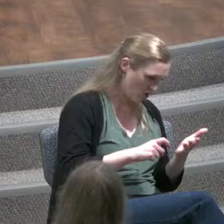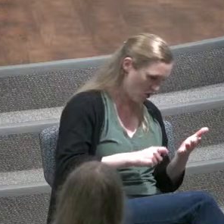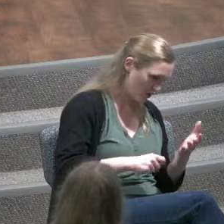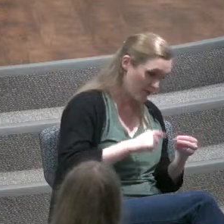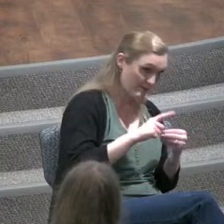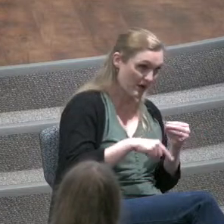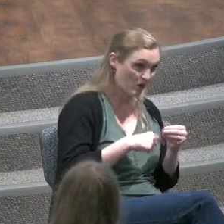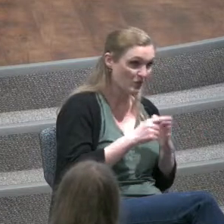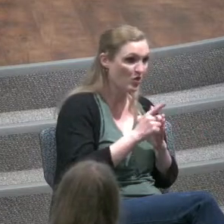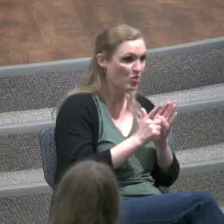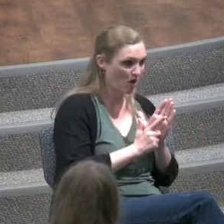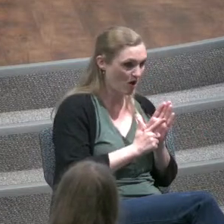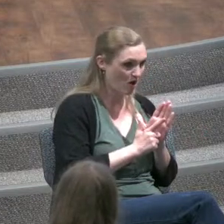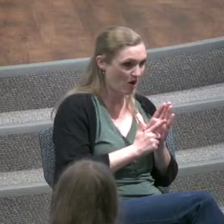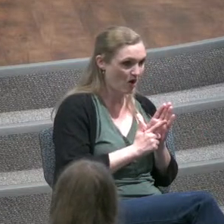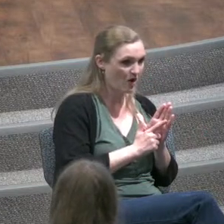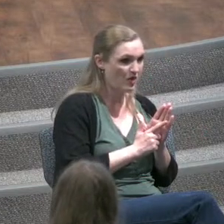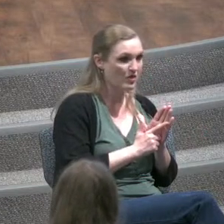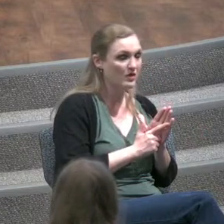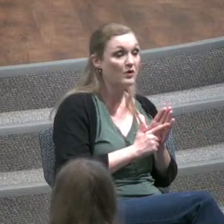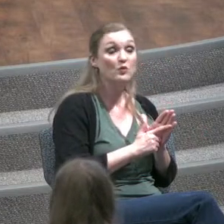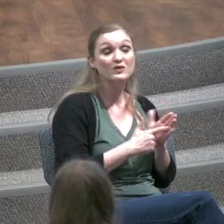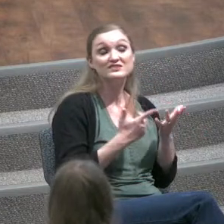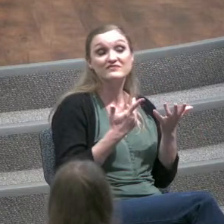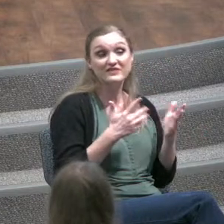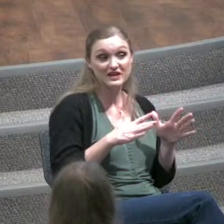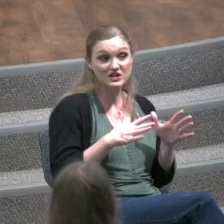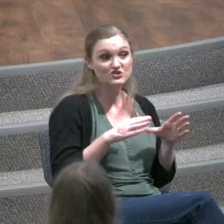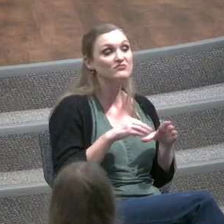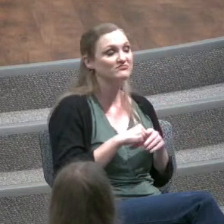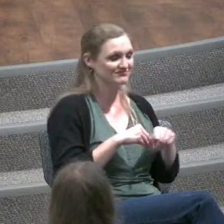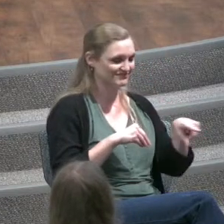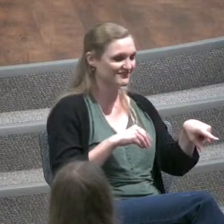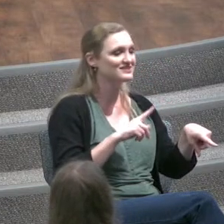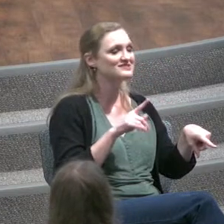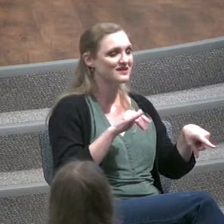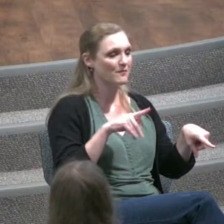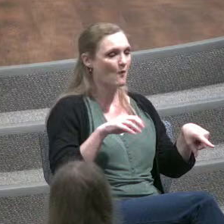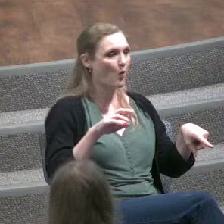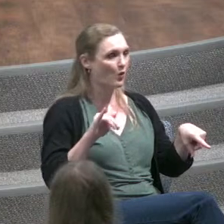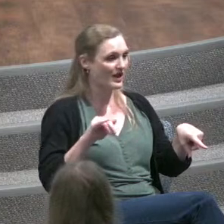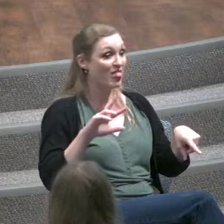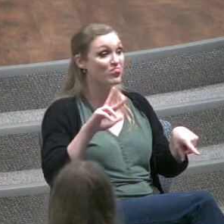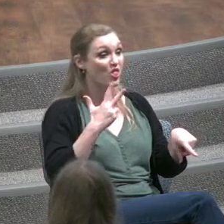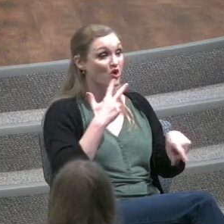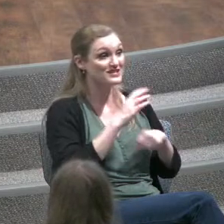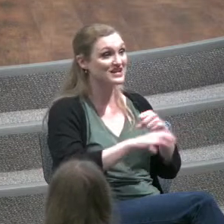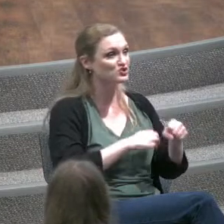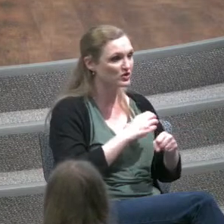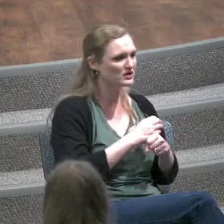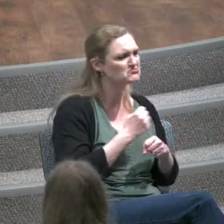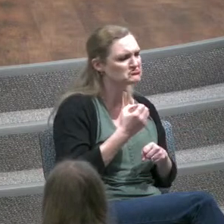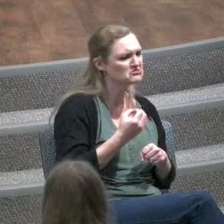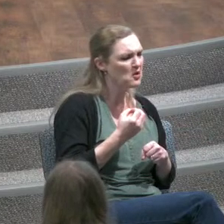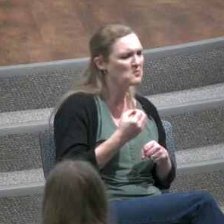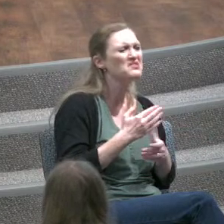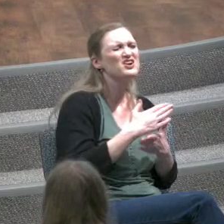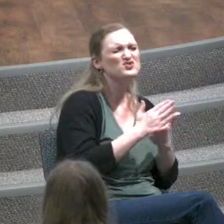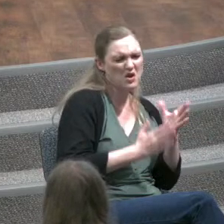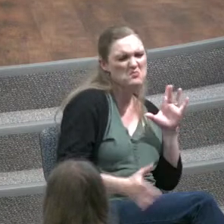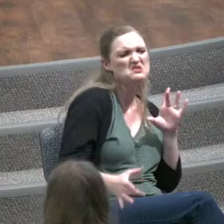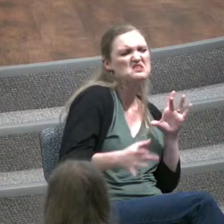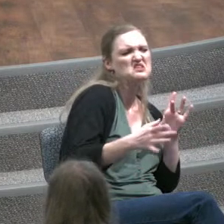law, the rabbinic commentary on the law, was completed in Zippori during the 3rd century. So again, some